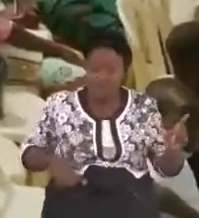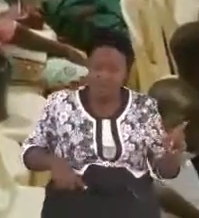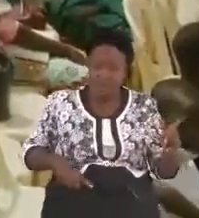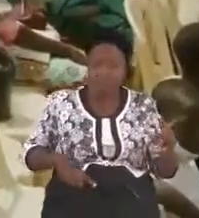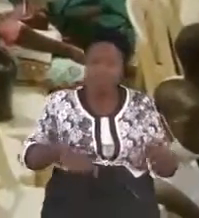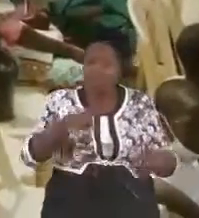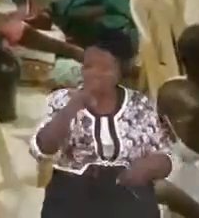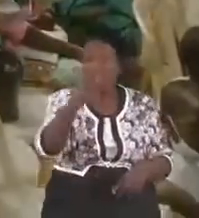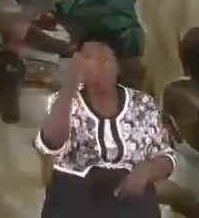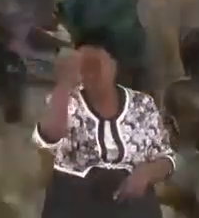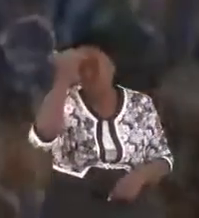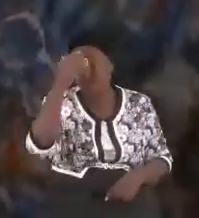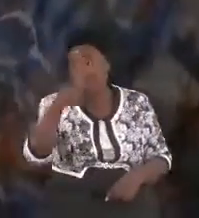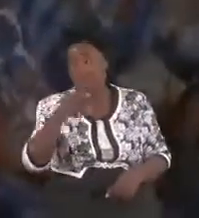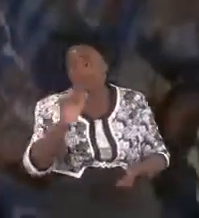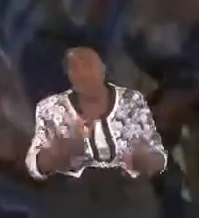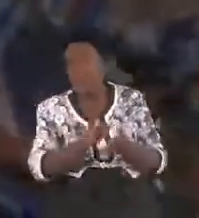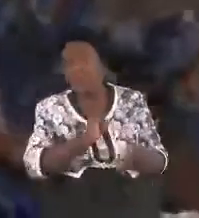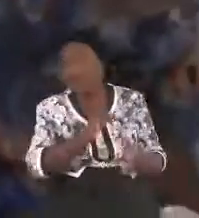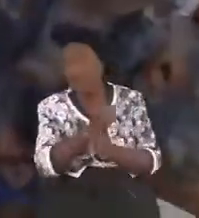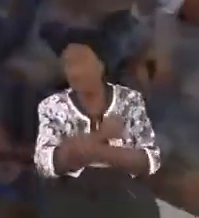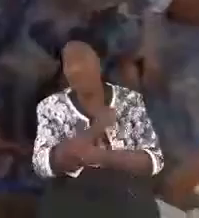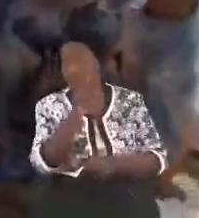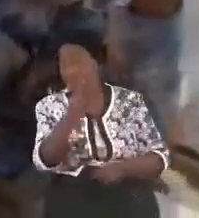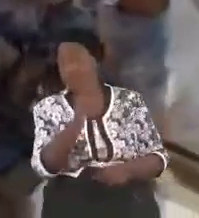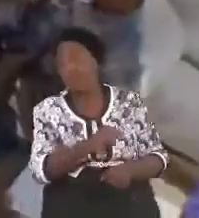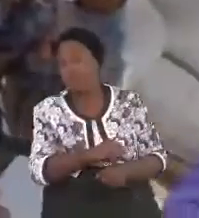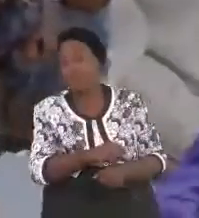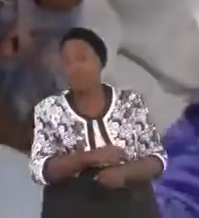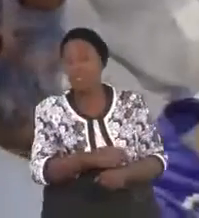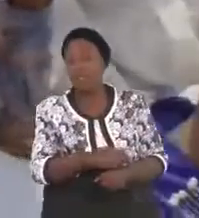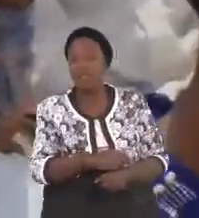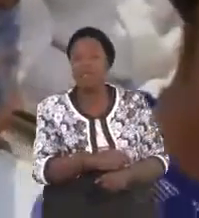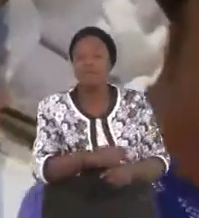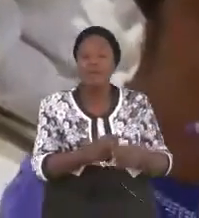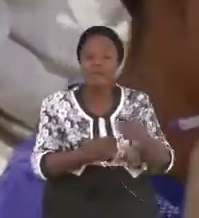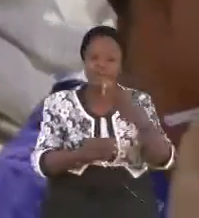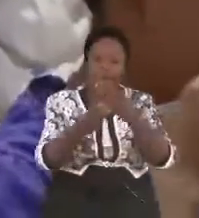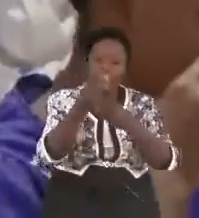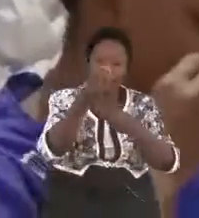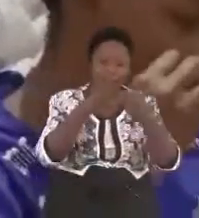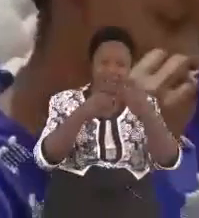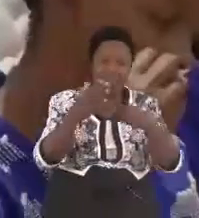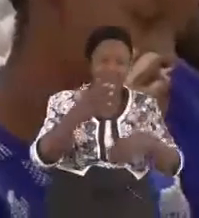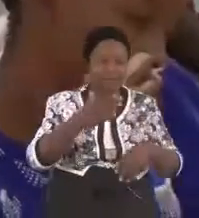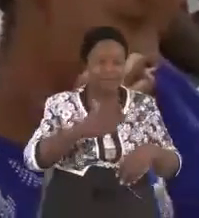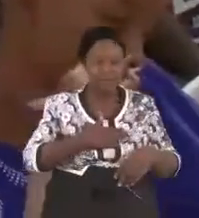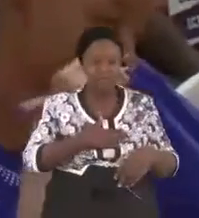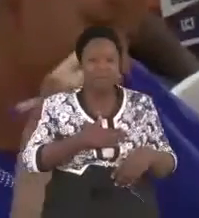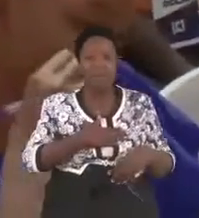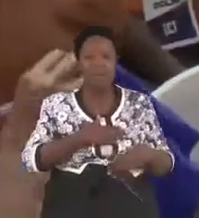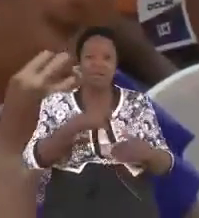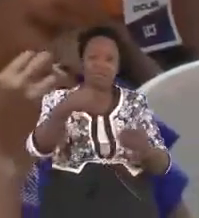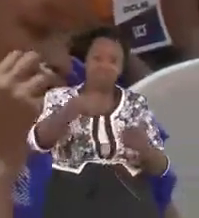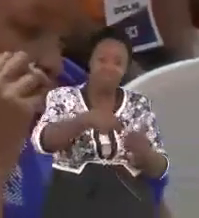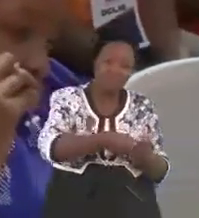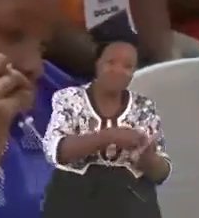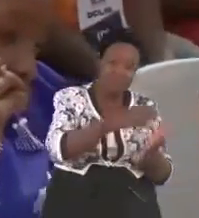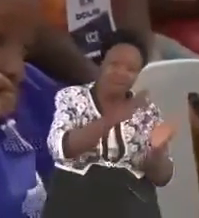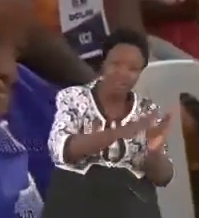knows that i love thee feed my lambs feed my sheep he'll